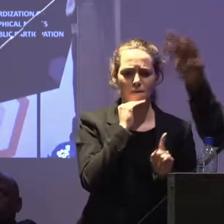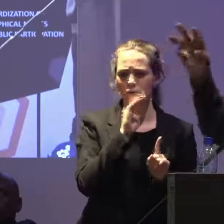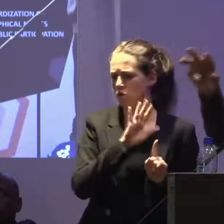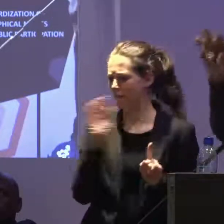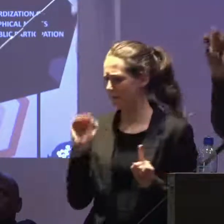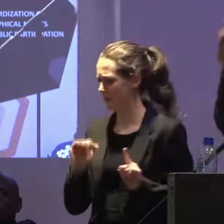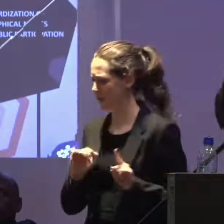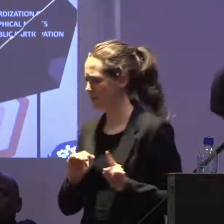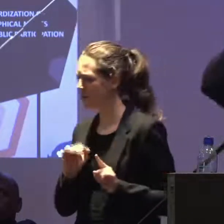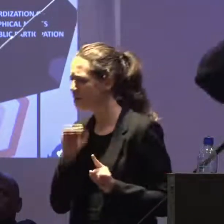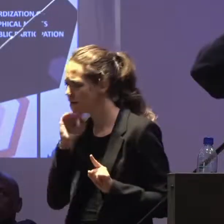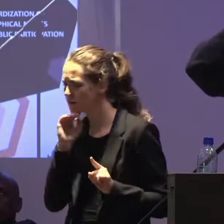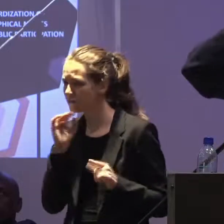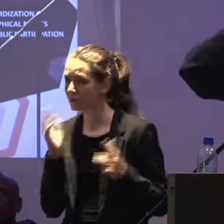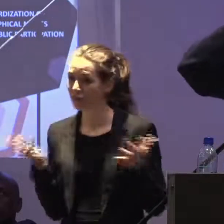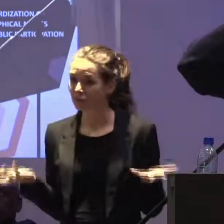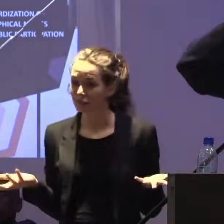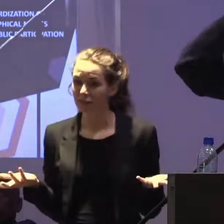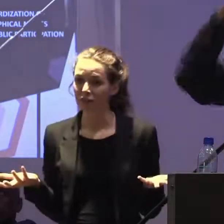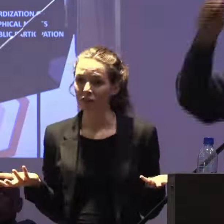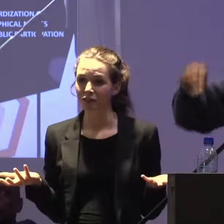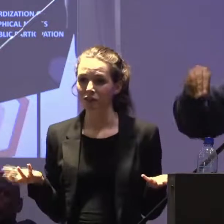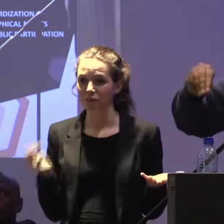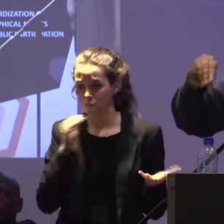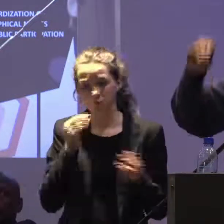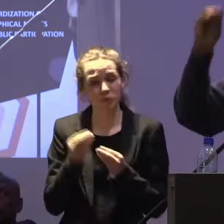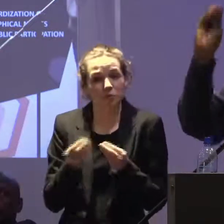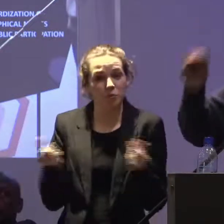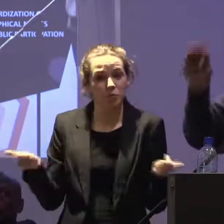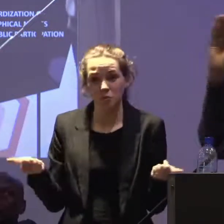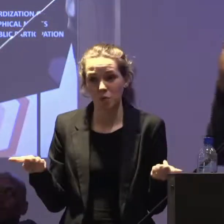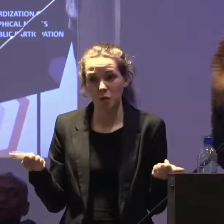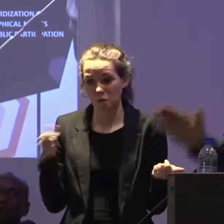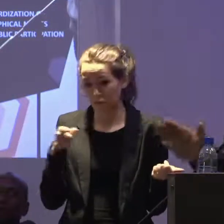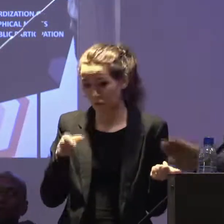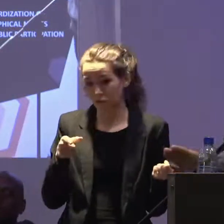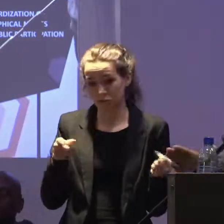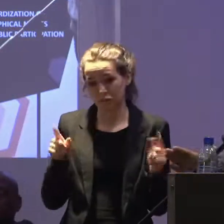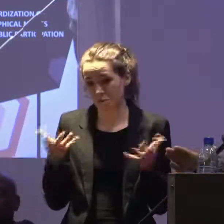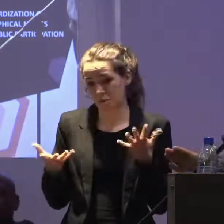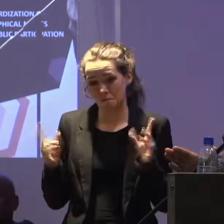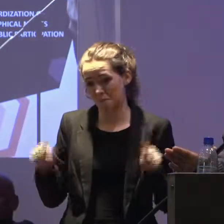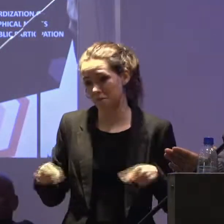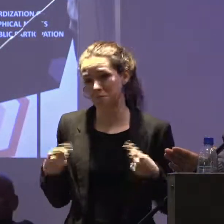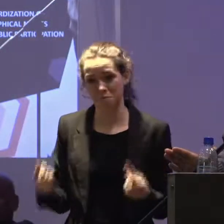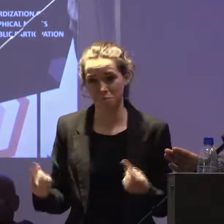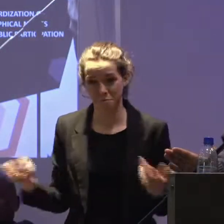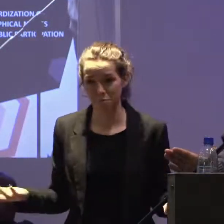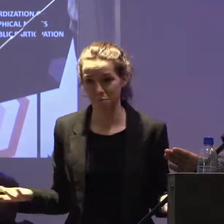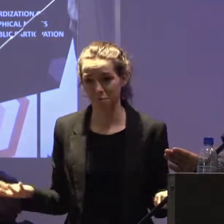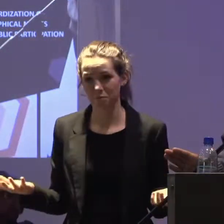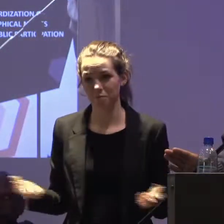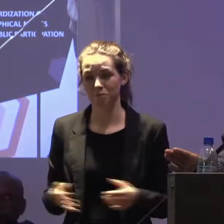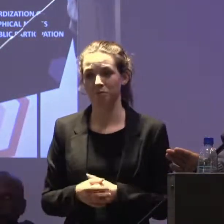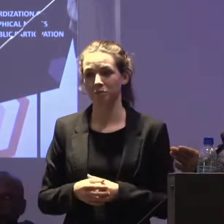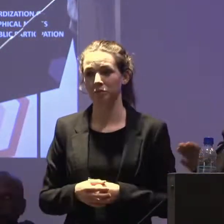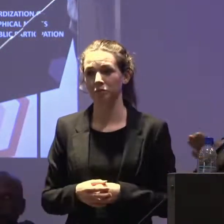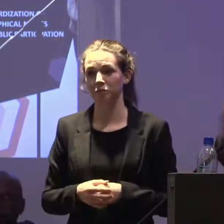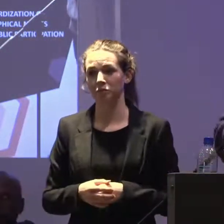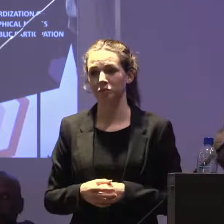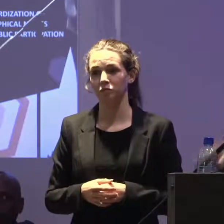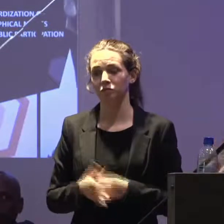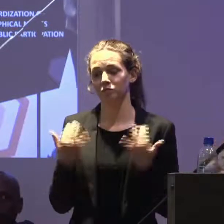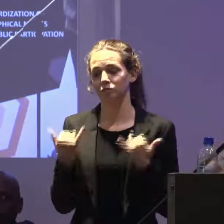is something that we can possibly not resolve in a sitting like this. Okay?